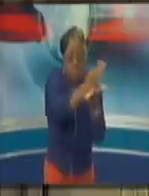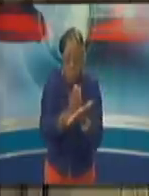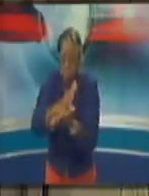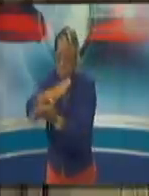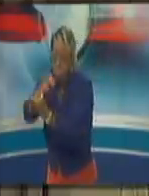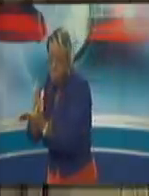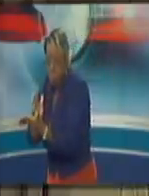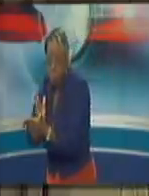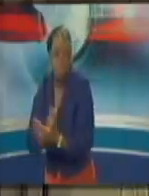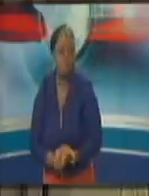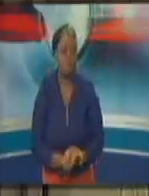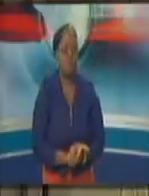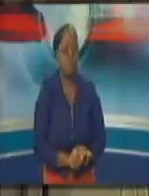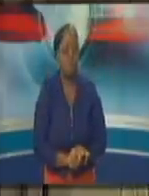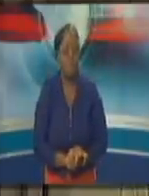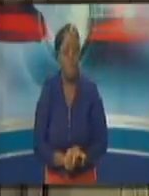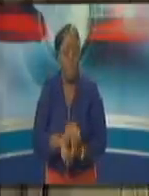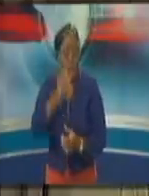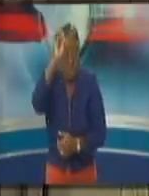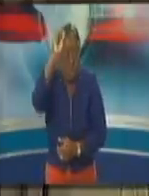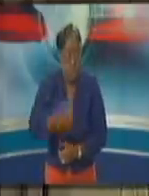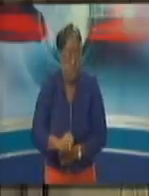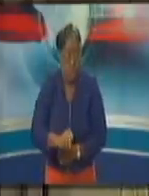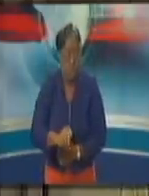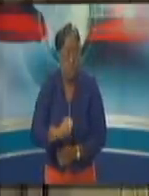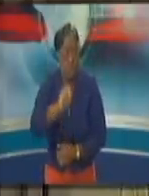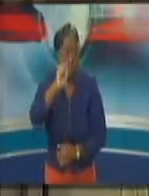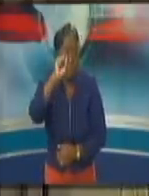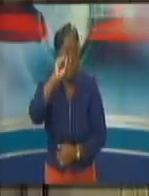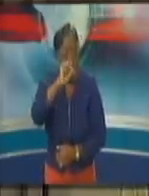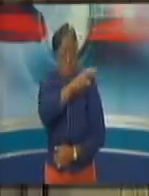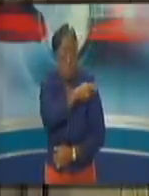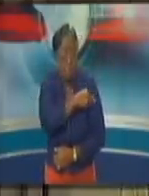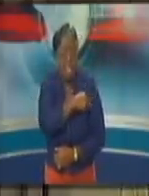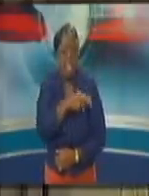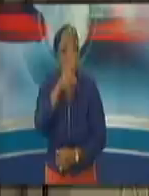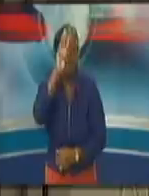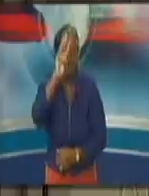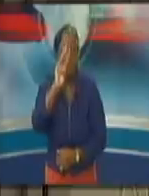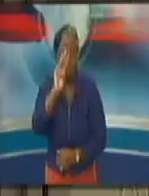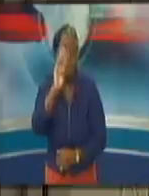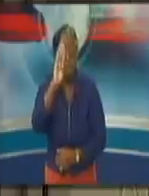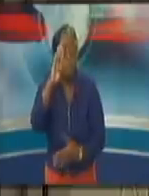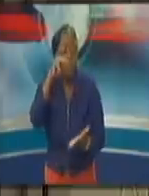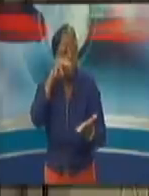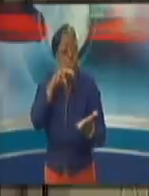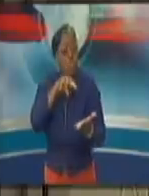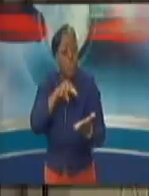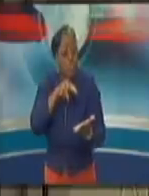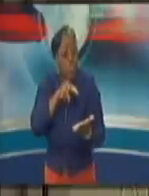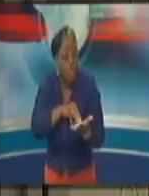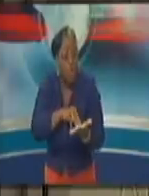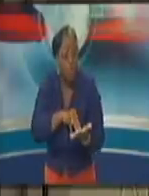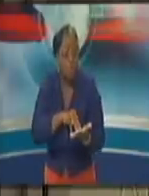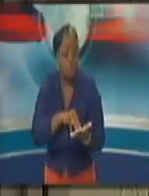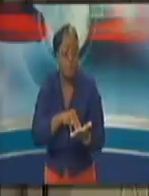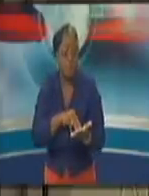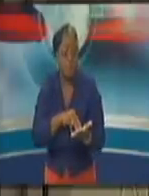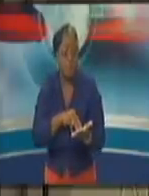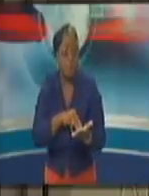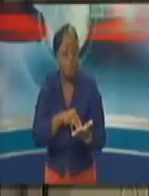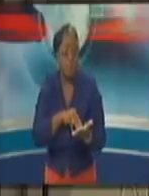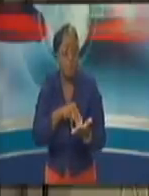this morning. So I take that with a pinch of salt. We are managing our